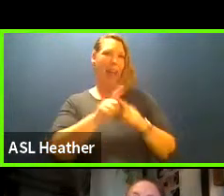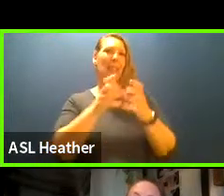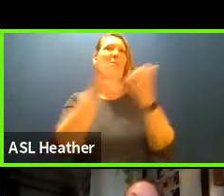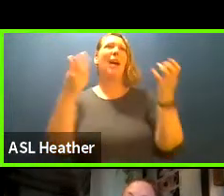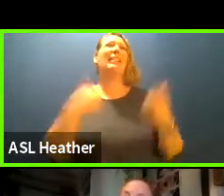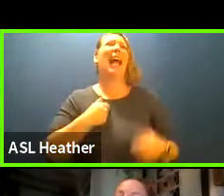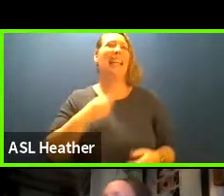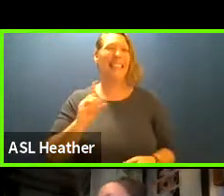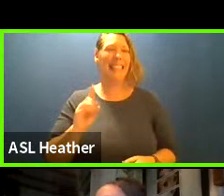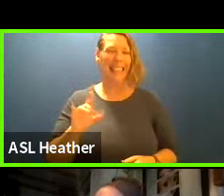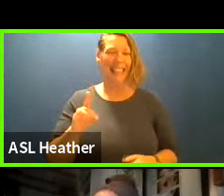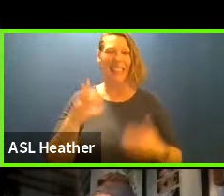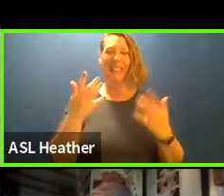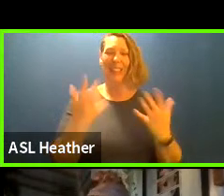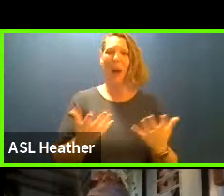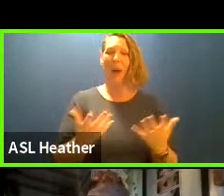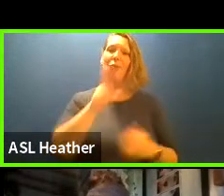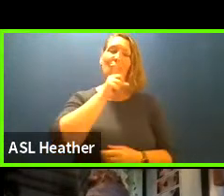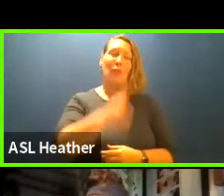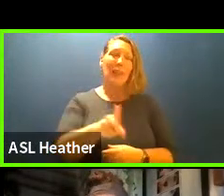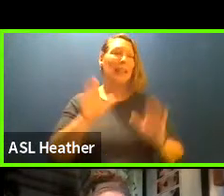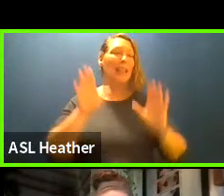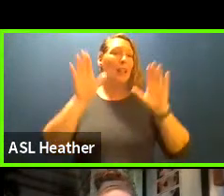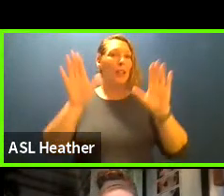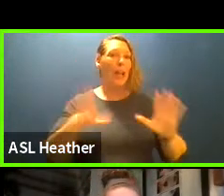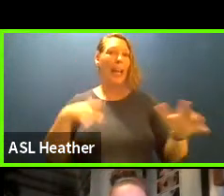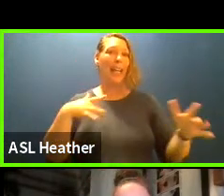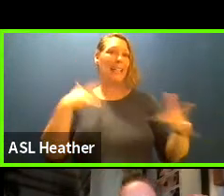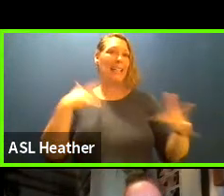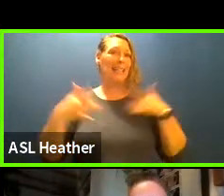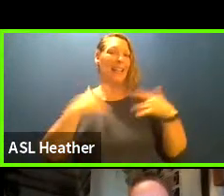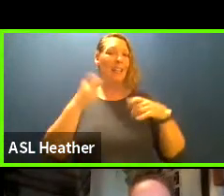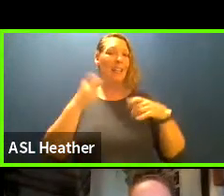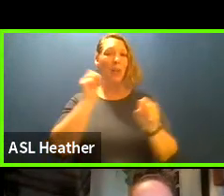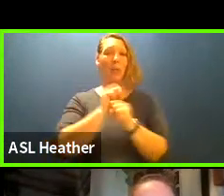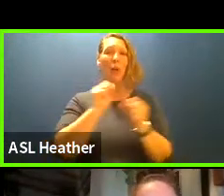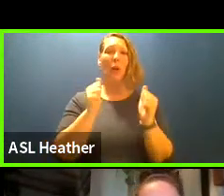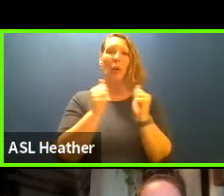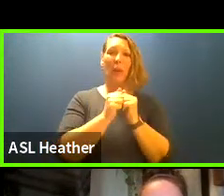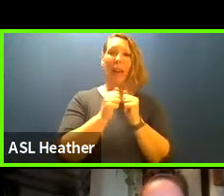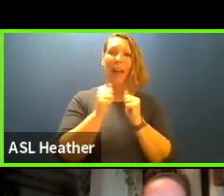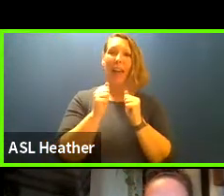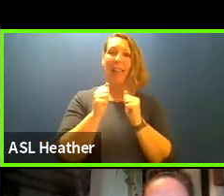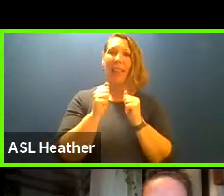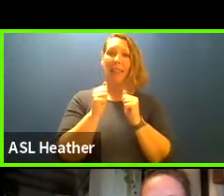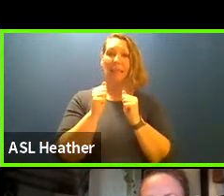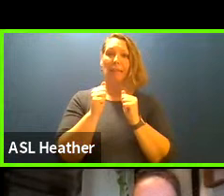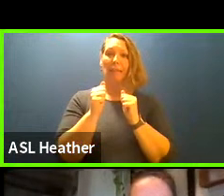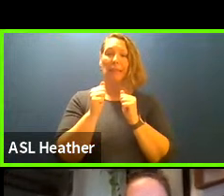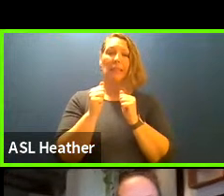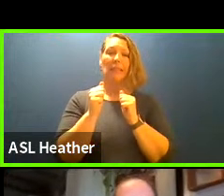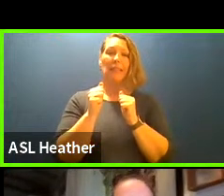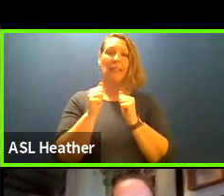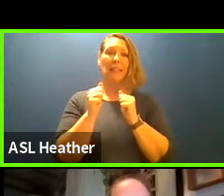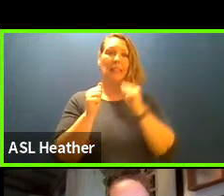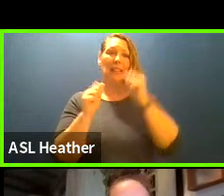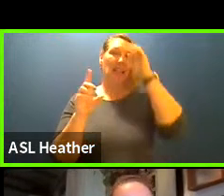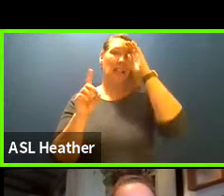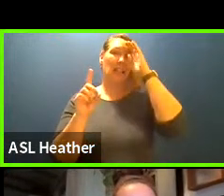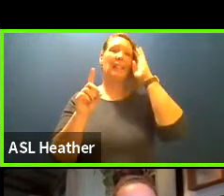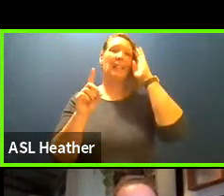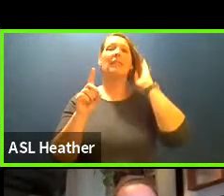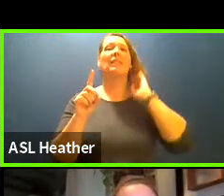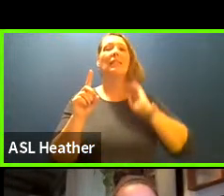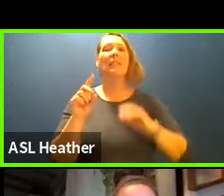So really great. Excited to work with Jonelle and Jake. We go way back. We've done